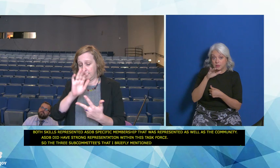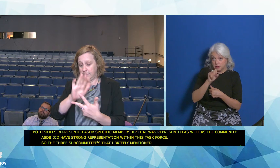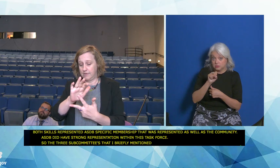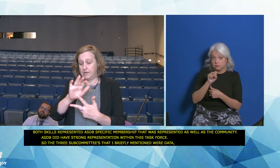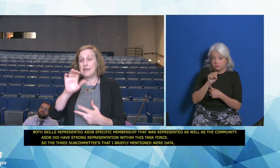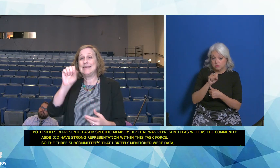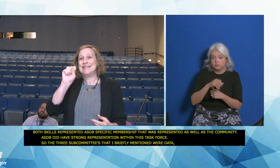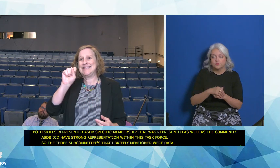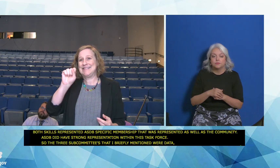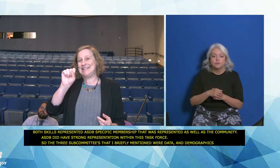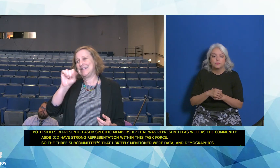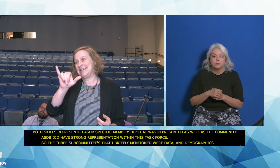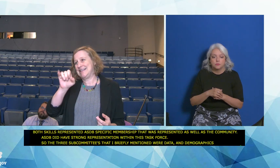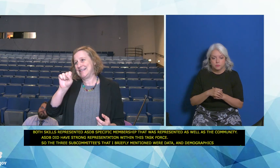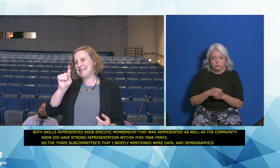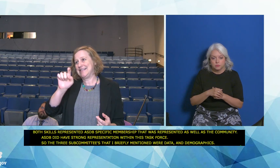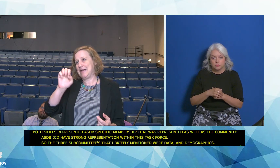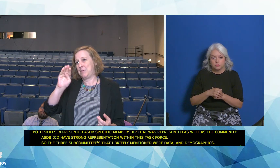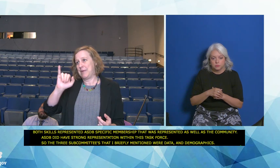demographics,